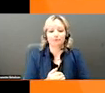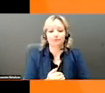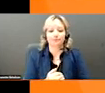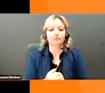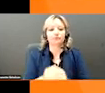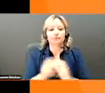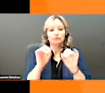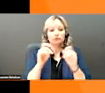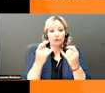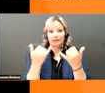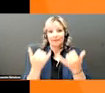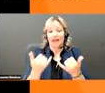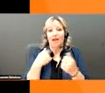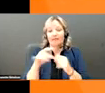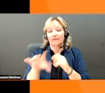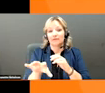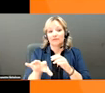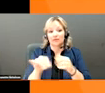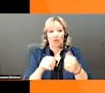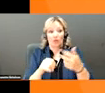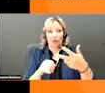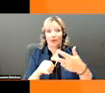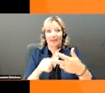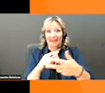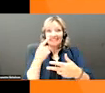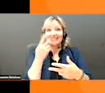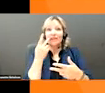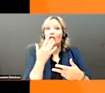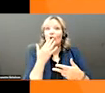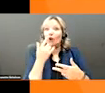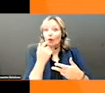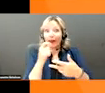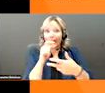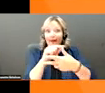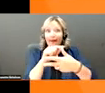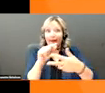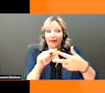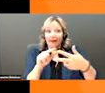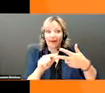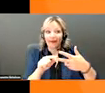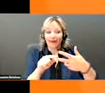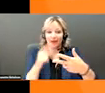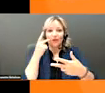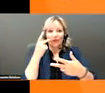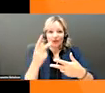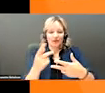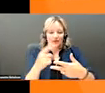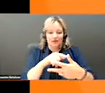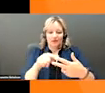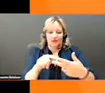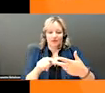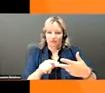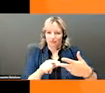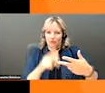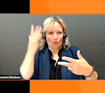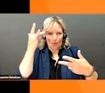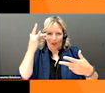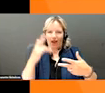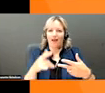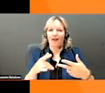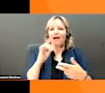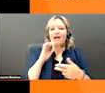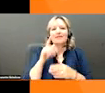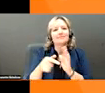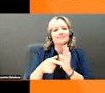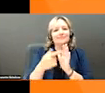highlighted 3 things in red, and I've highlighted them because they say that after a presentation, people only remember